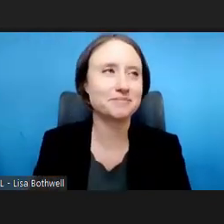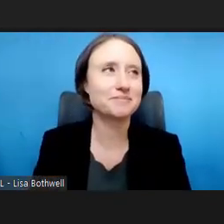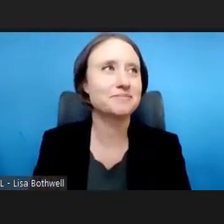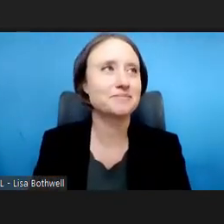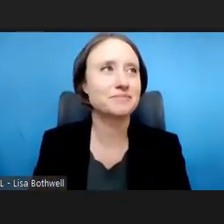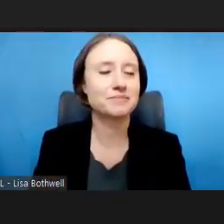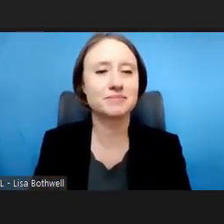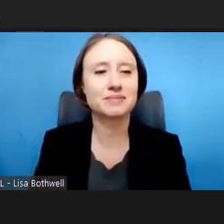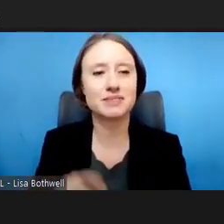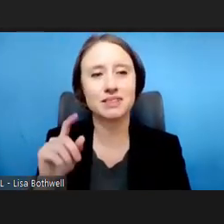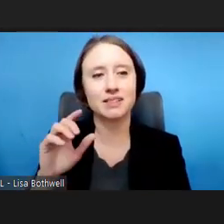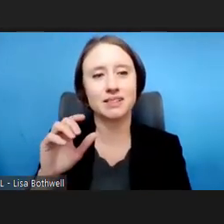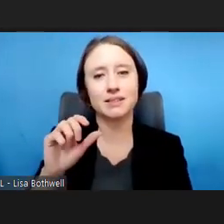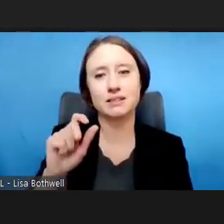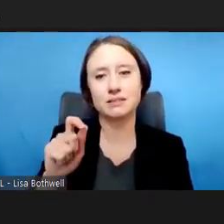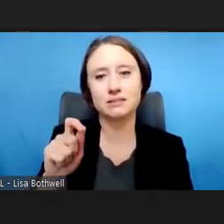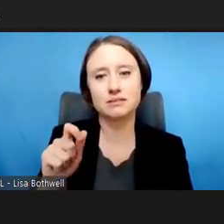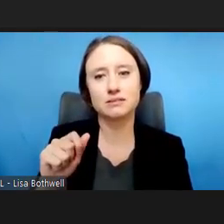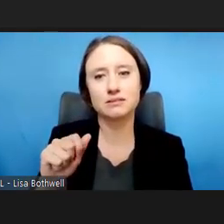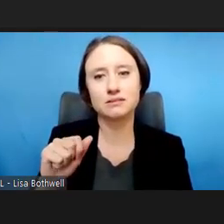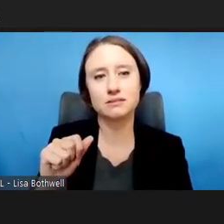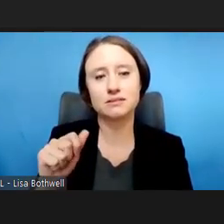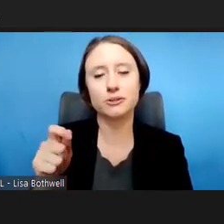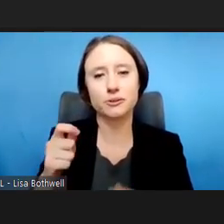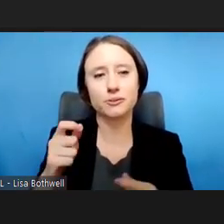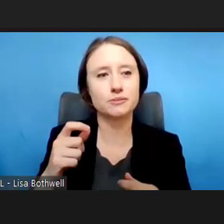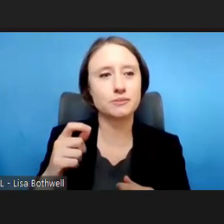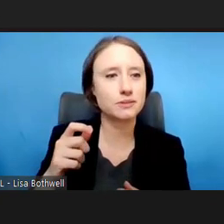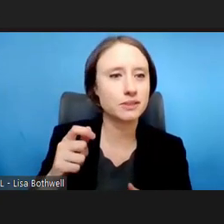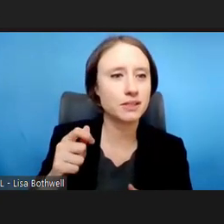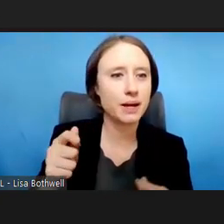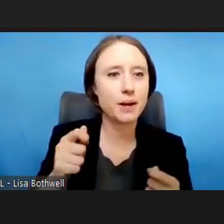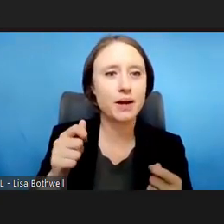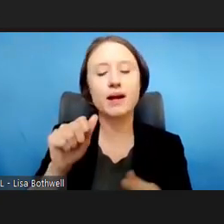Actually, you can go one more slide ahead. Thank you.